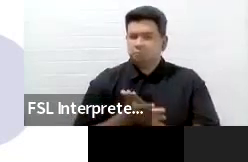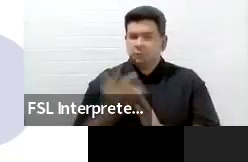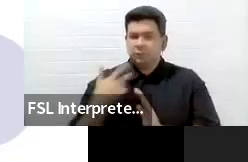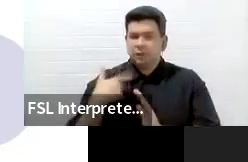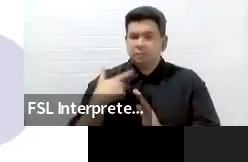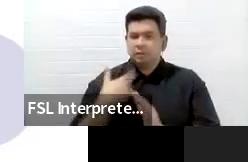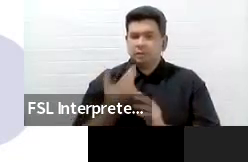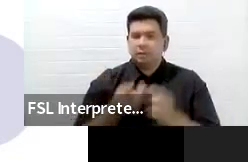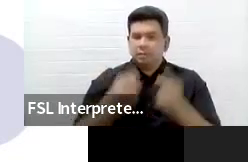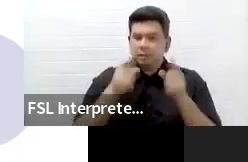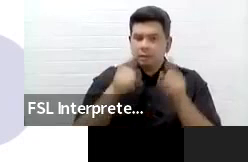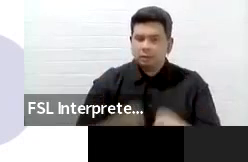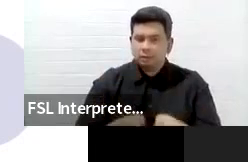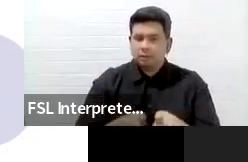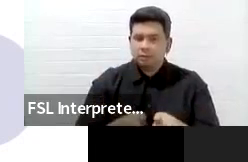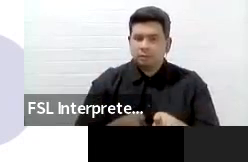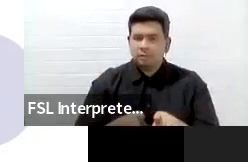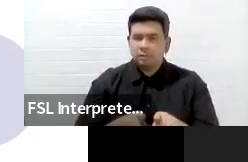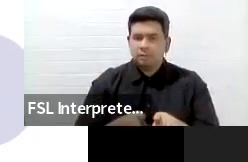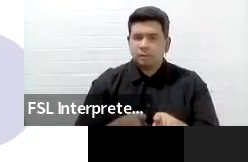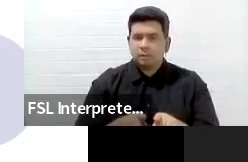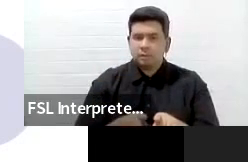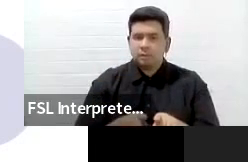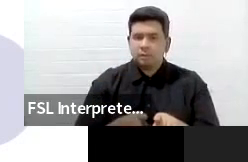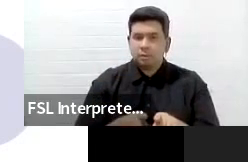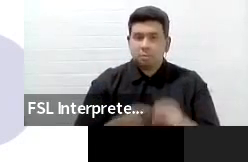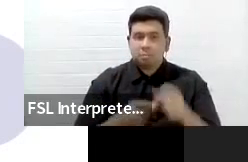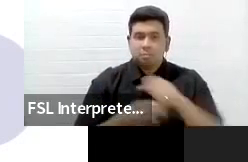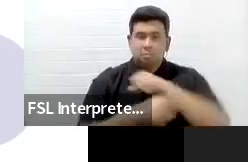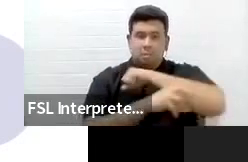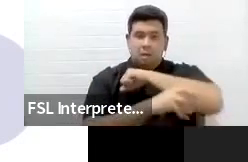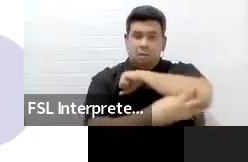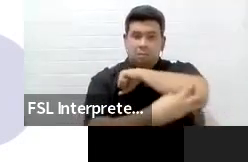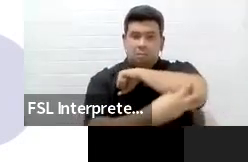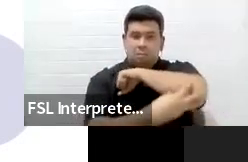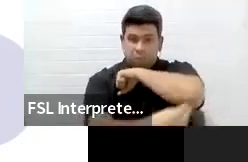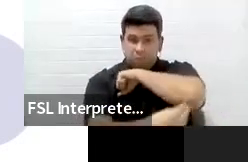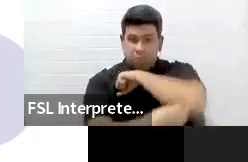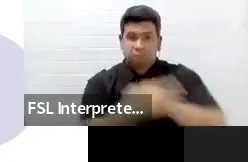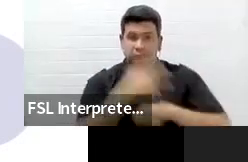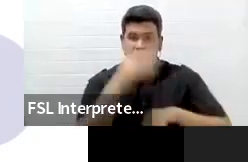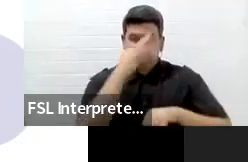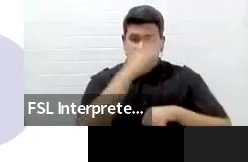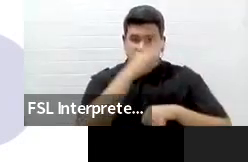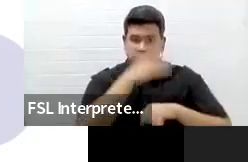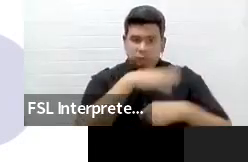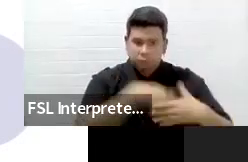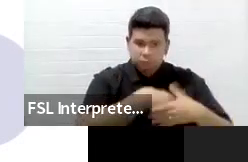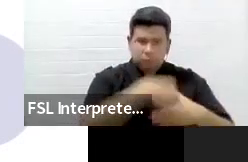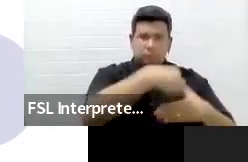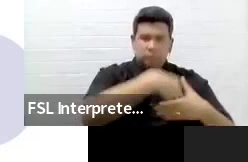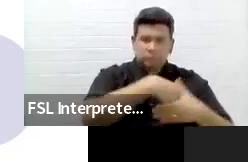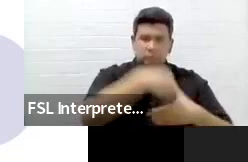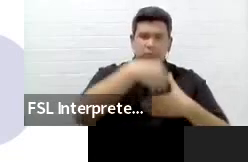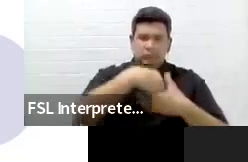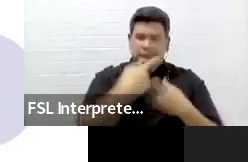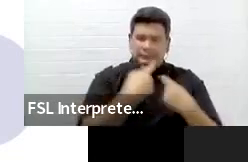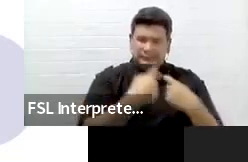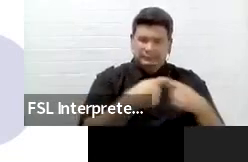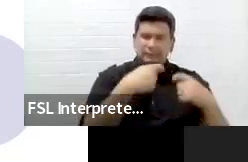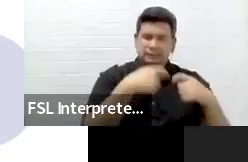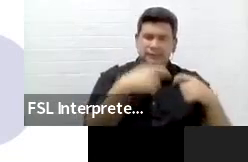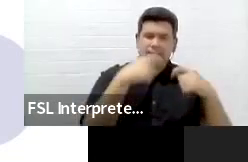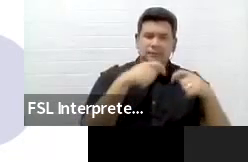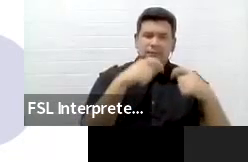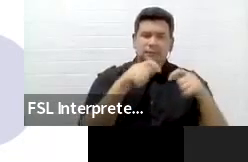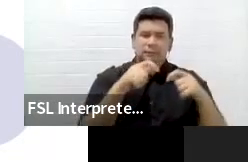one report saying that most of the poor Filipinos were trying to go out simply because while